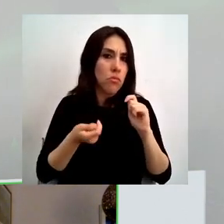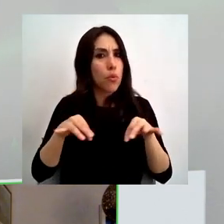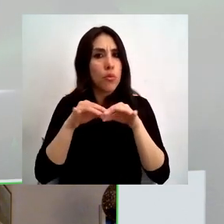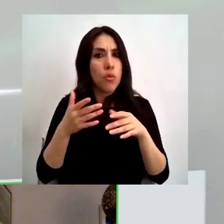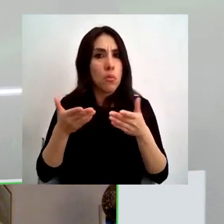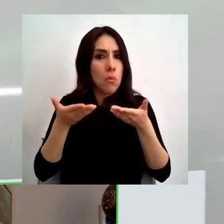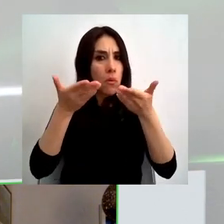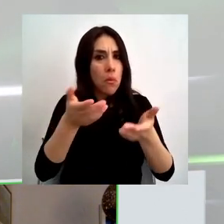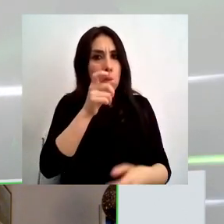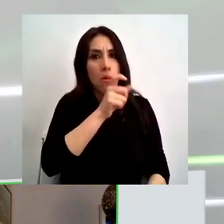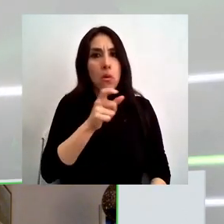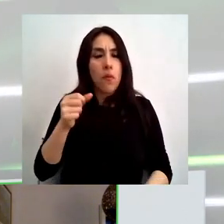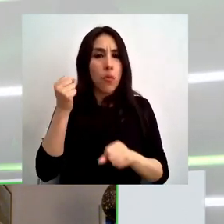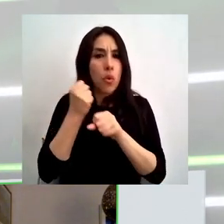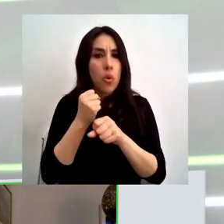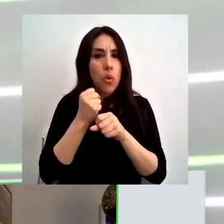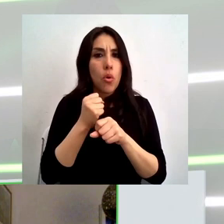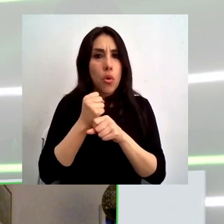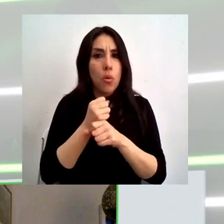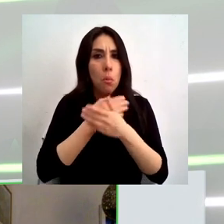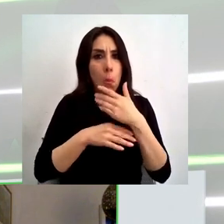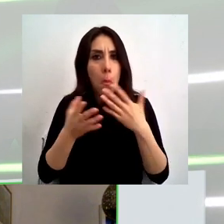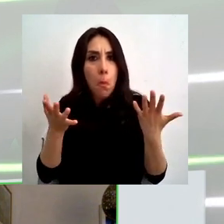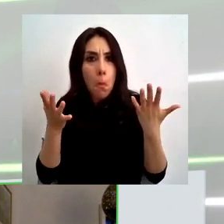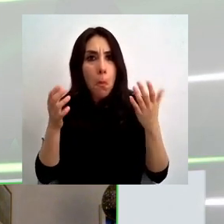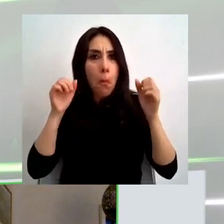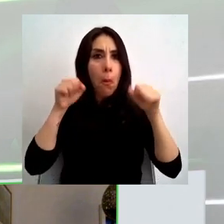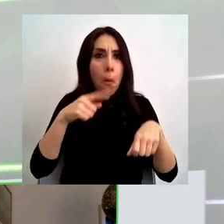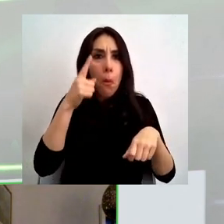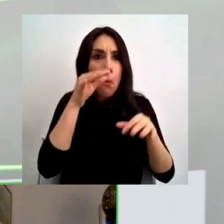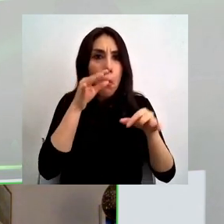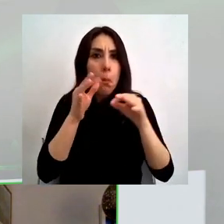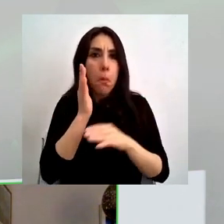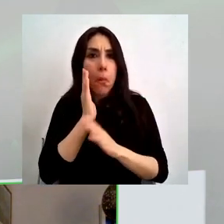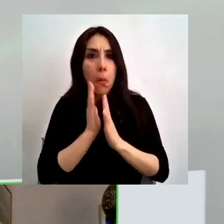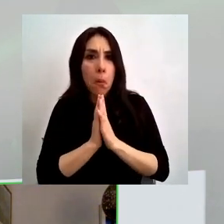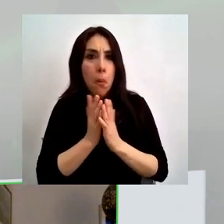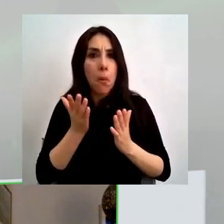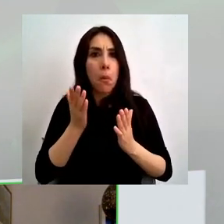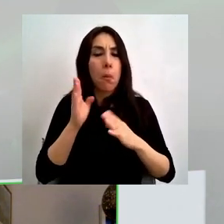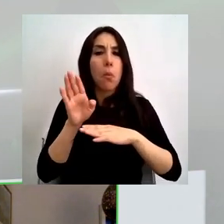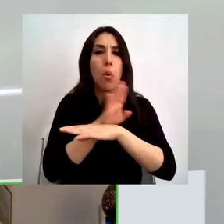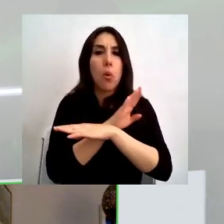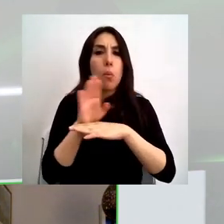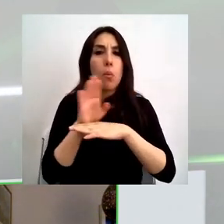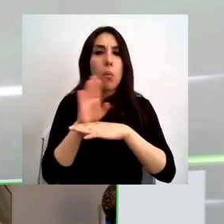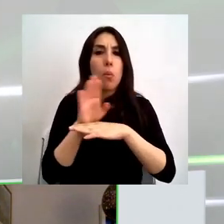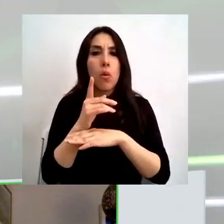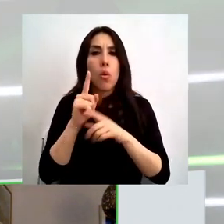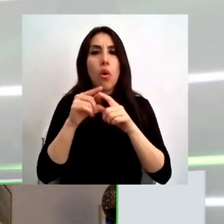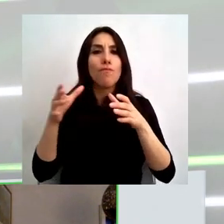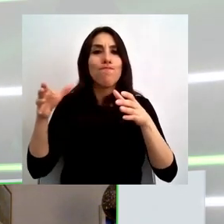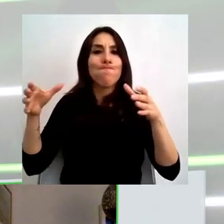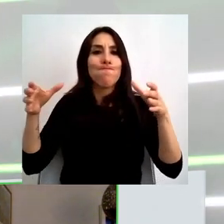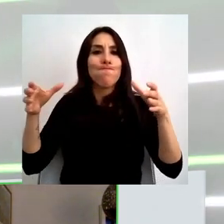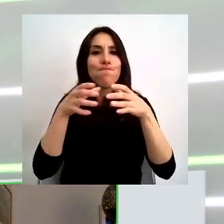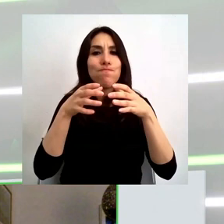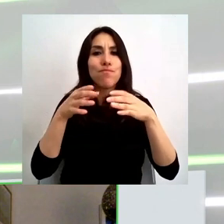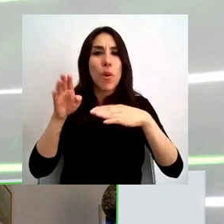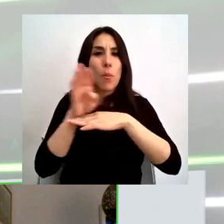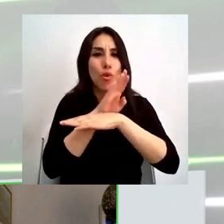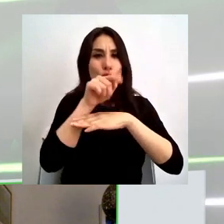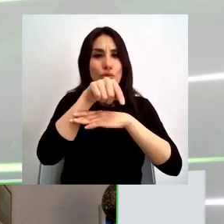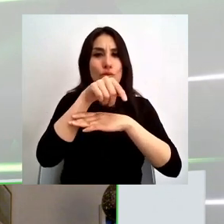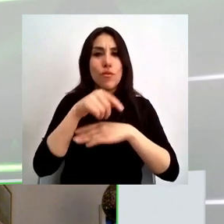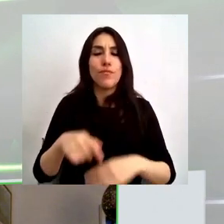significant change for workers with disabilities. We could say that companies that embrace this group of collaborators